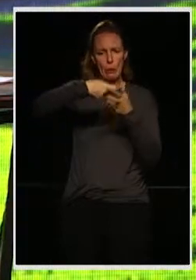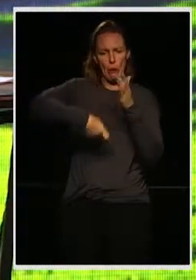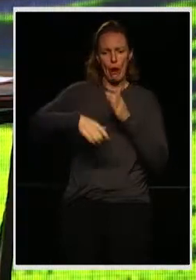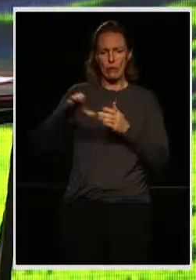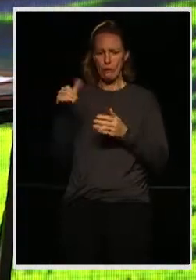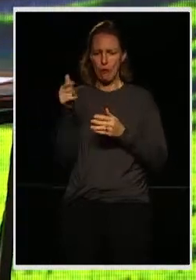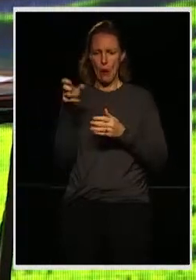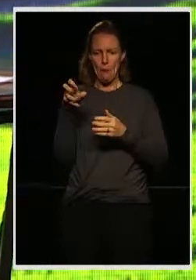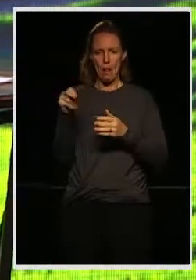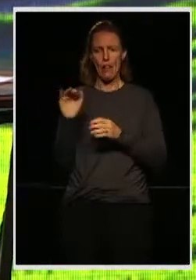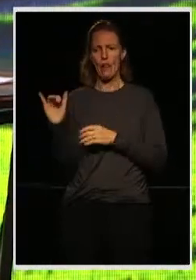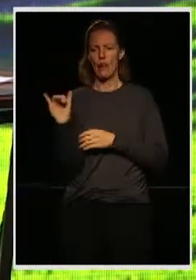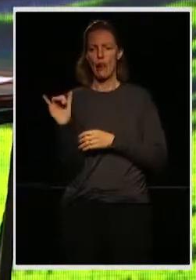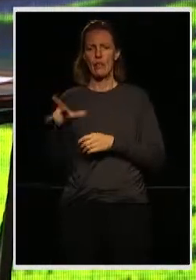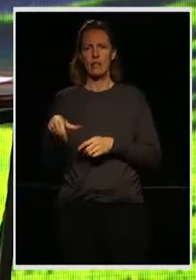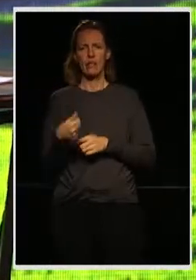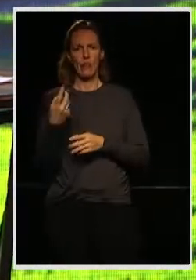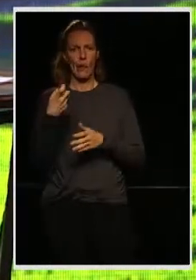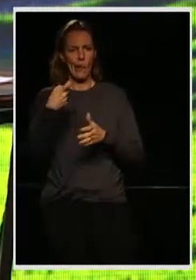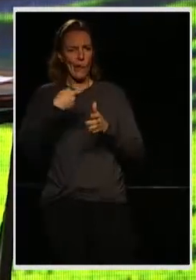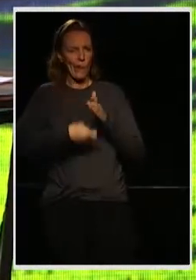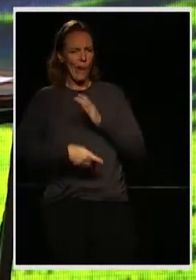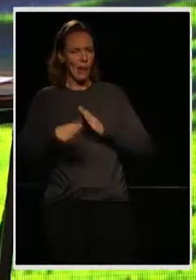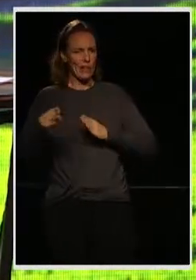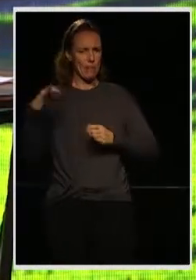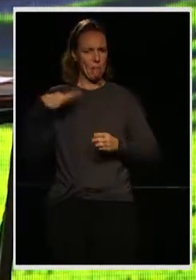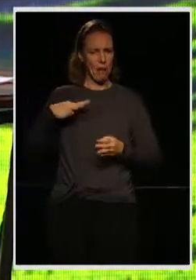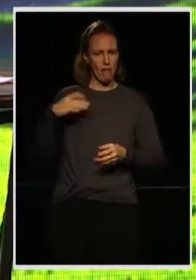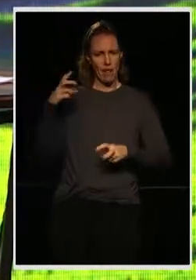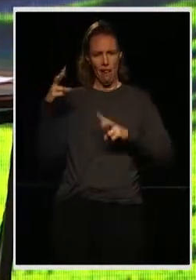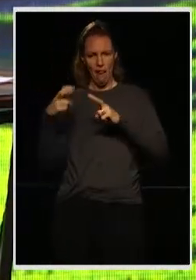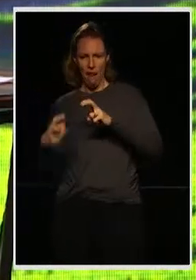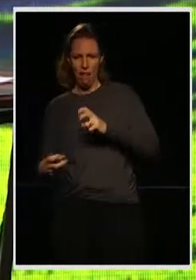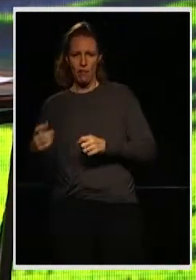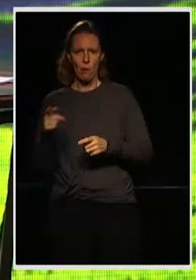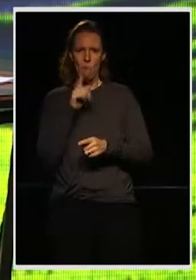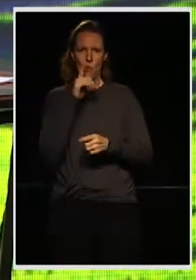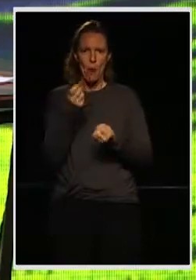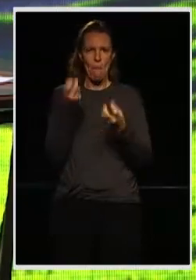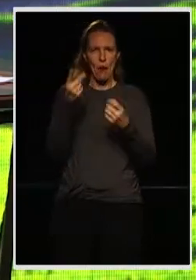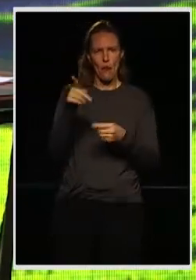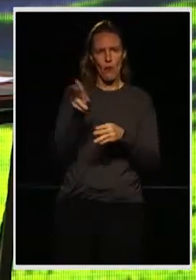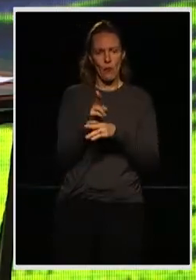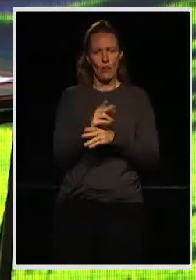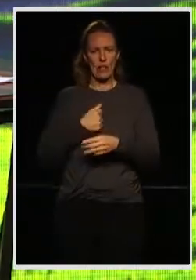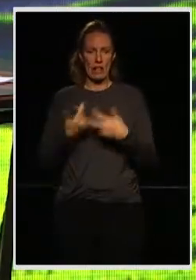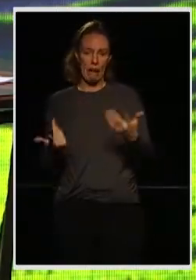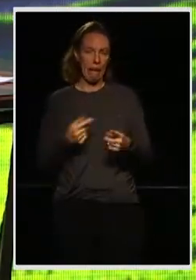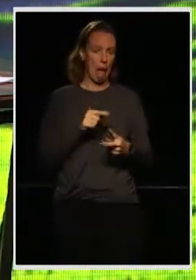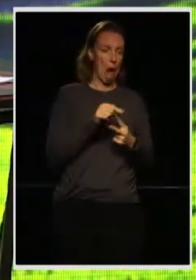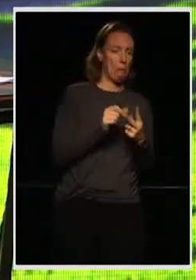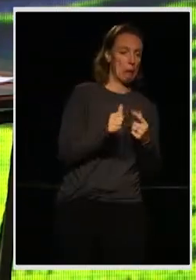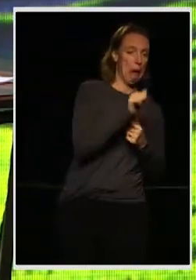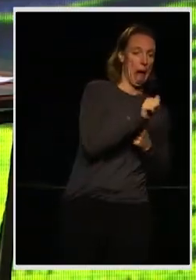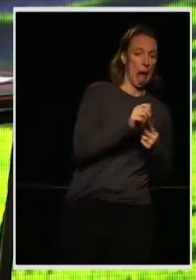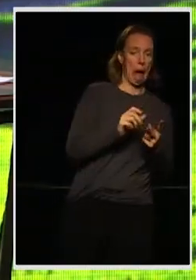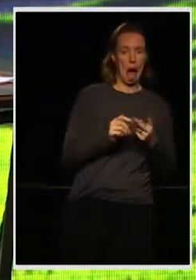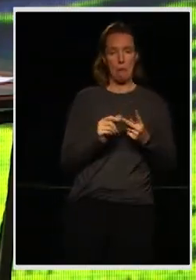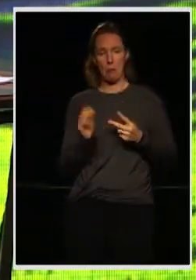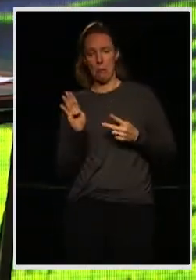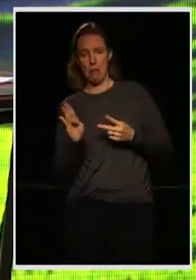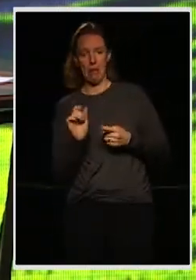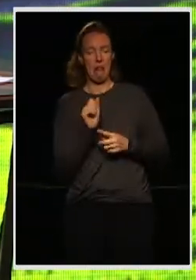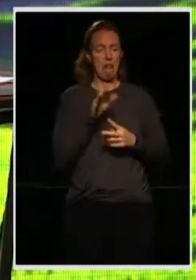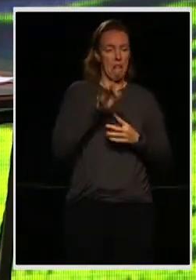other sort of economic tool, cost to cost benefit analysis, which I'm sure many of you have used, which is basically like, well, this is option A, this is option B, here are all the costs, here are